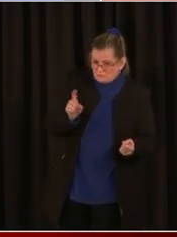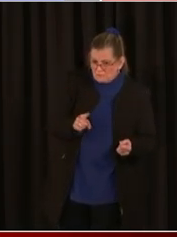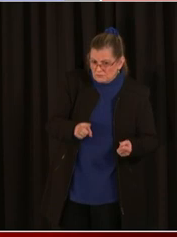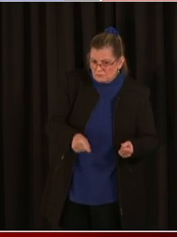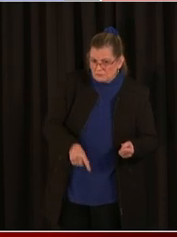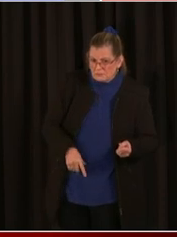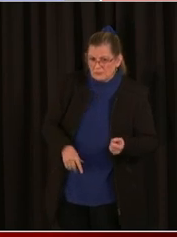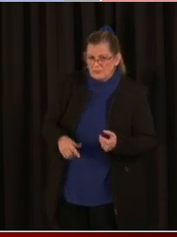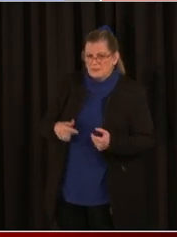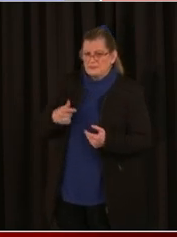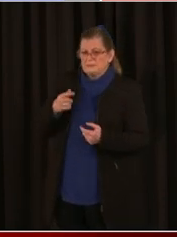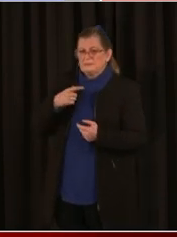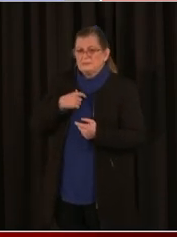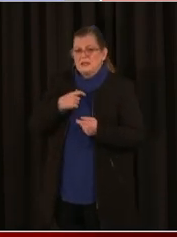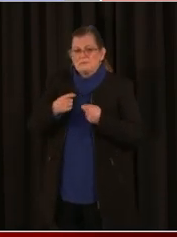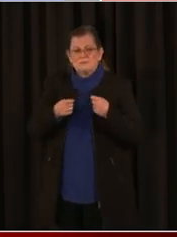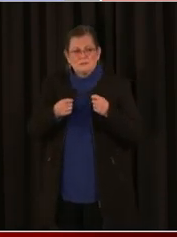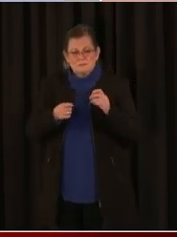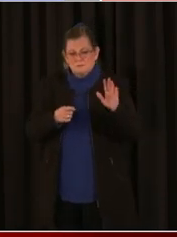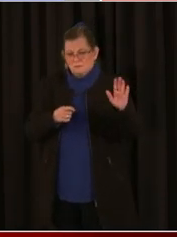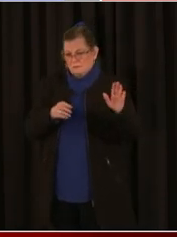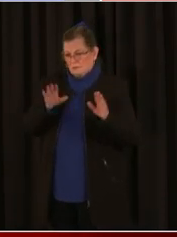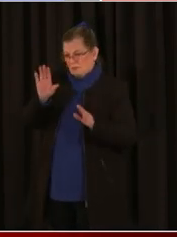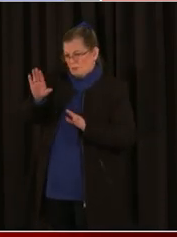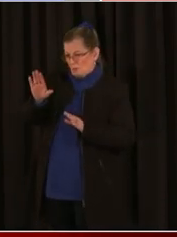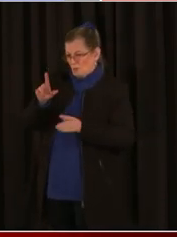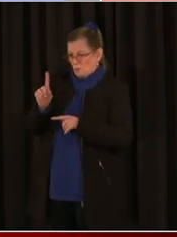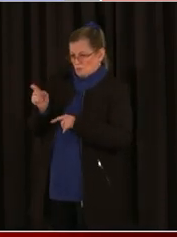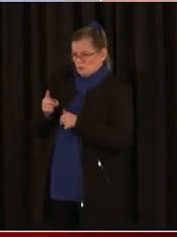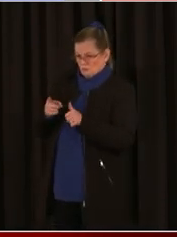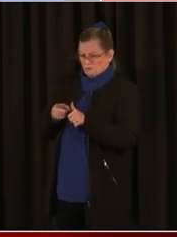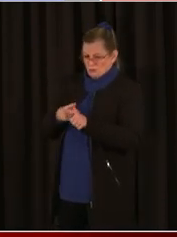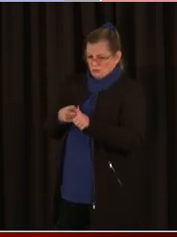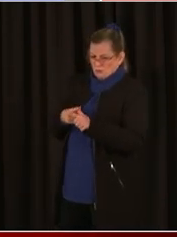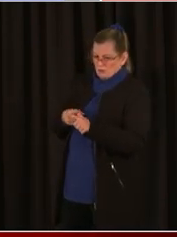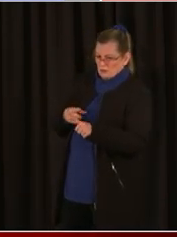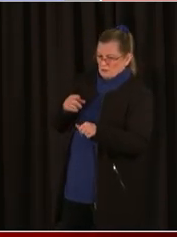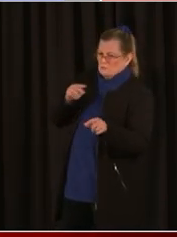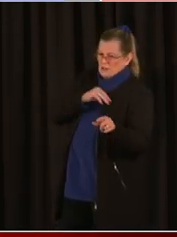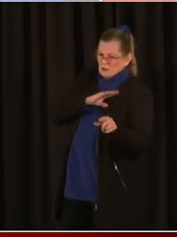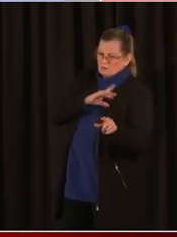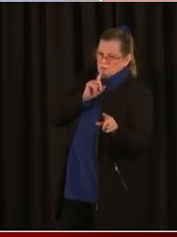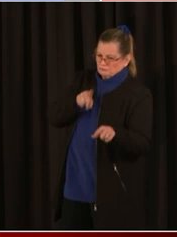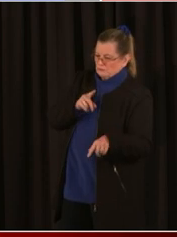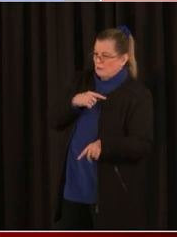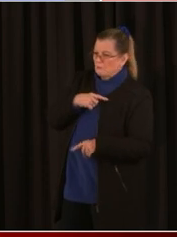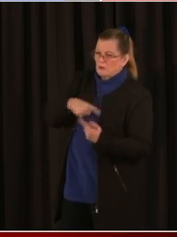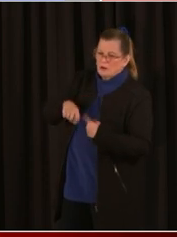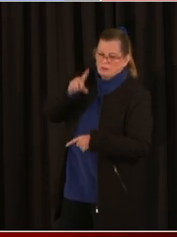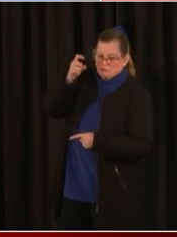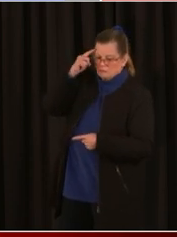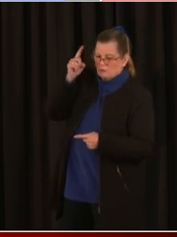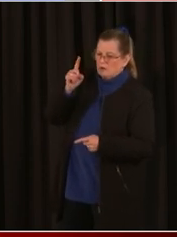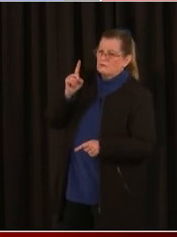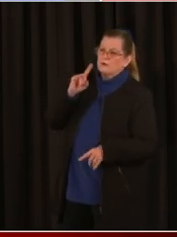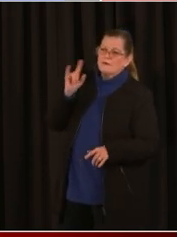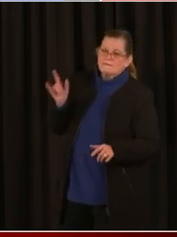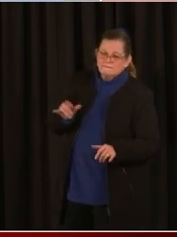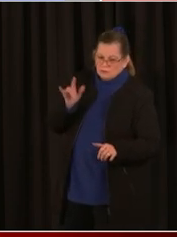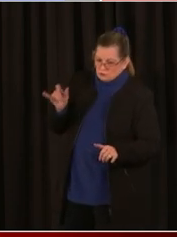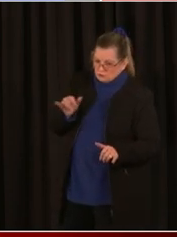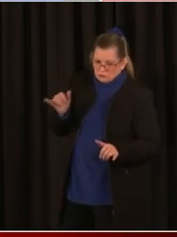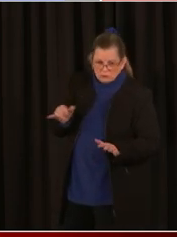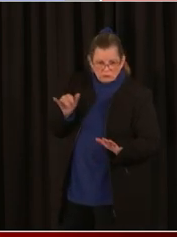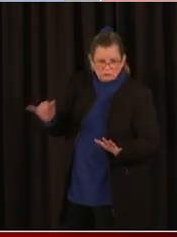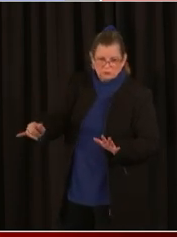deal with the infinity question first, and that is, I don't think the fences will be around the Capitol forever, or that, at least I